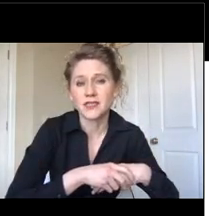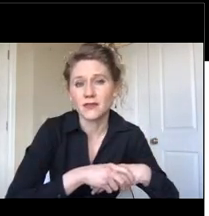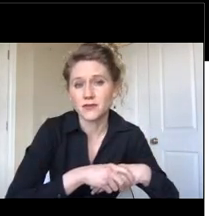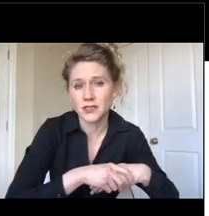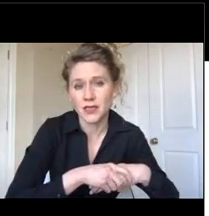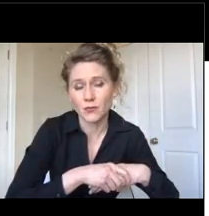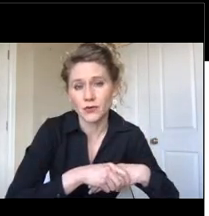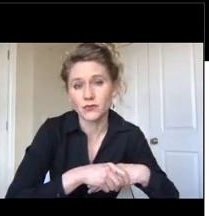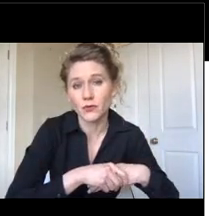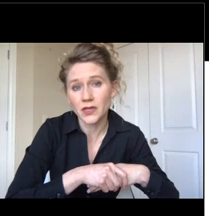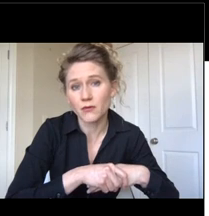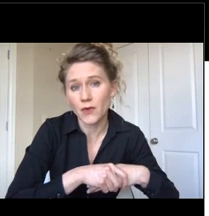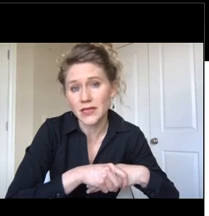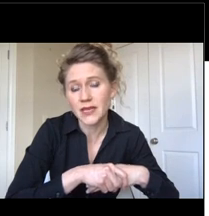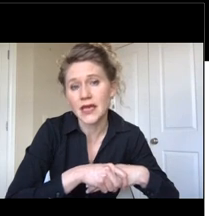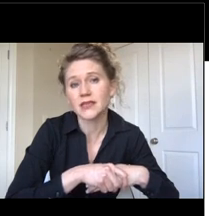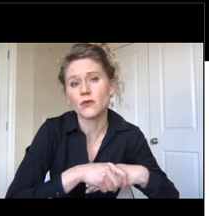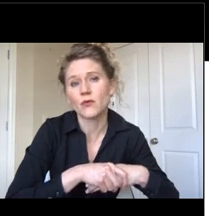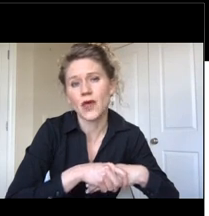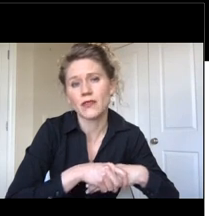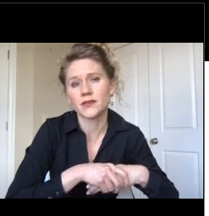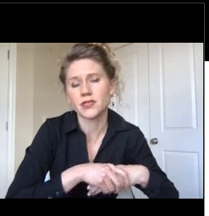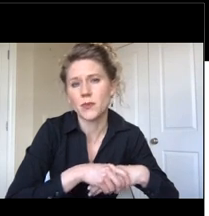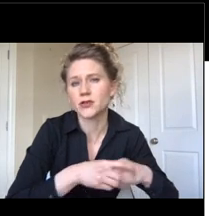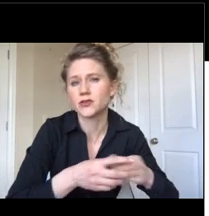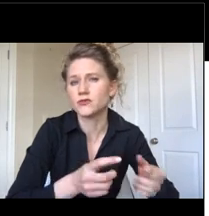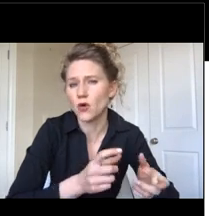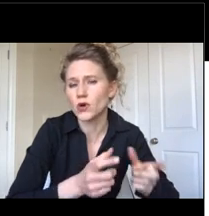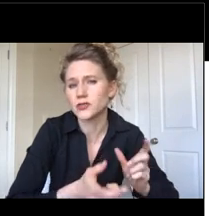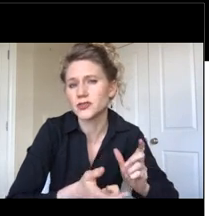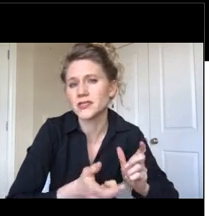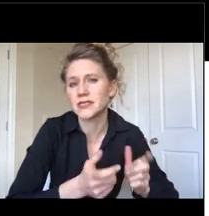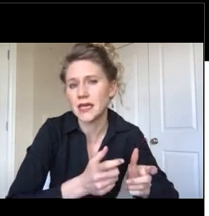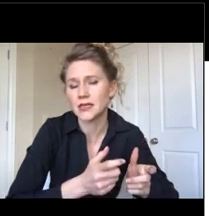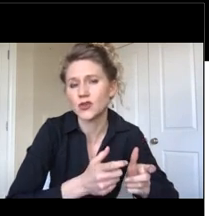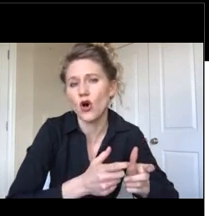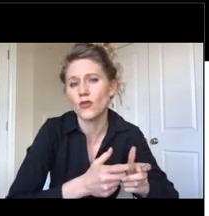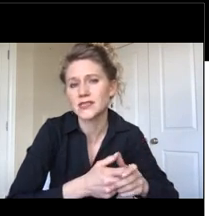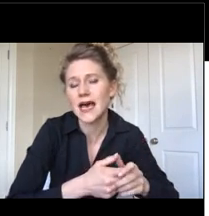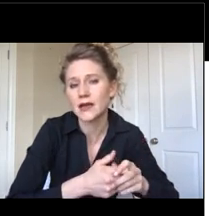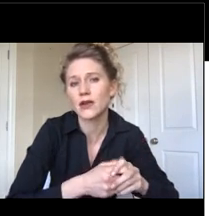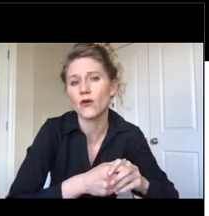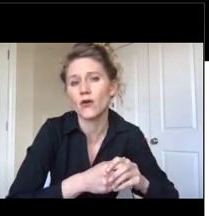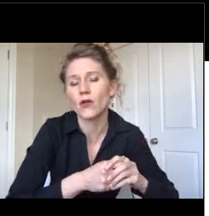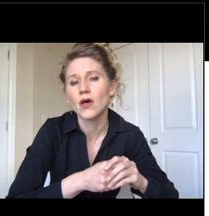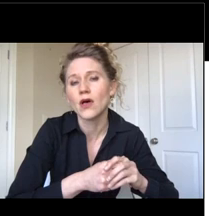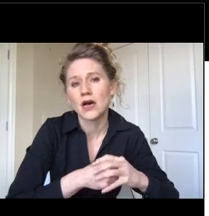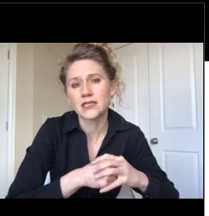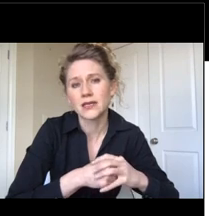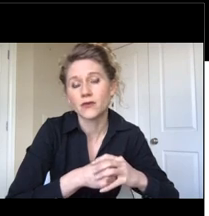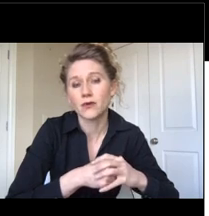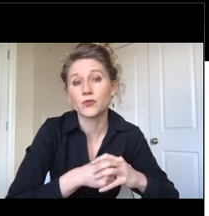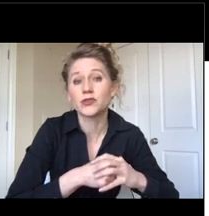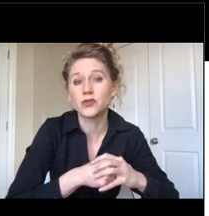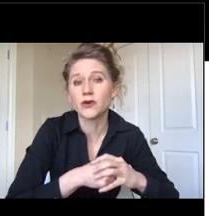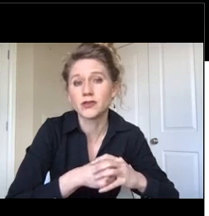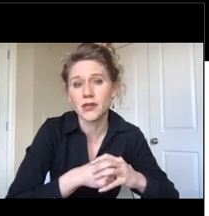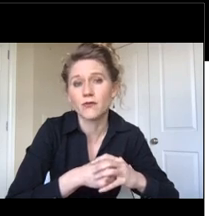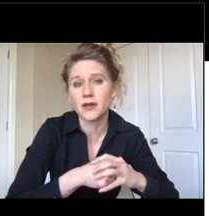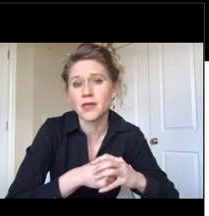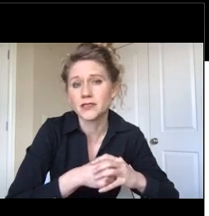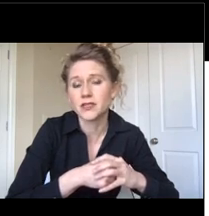we have seen those examples really resonate with decision makers who don't understand all the technical concepts and roads, but